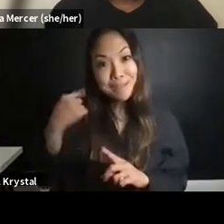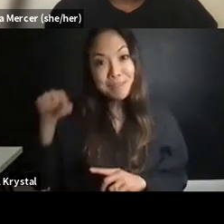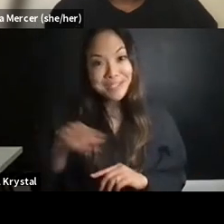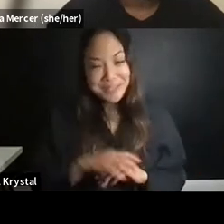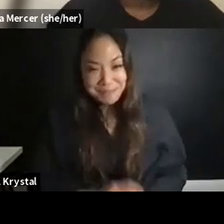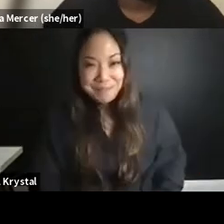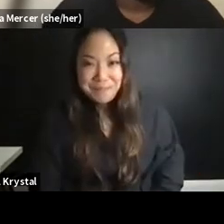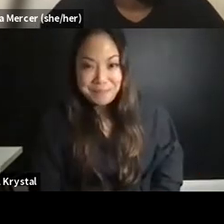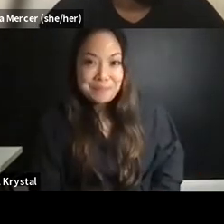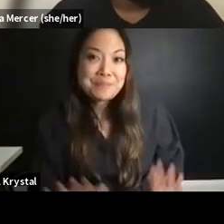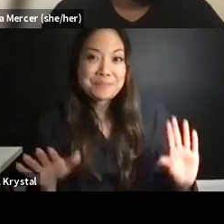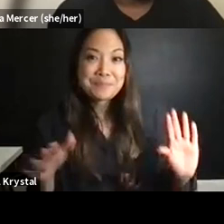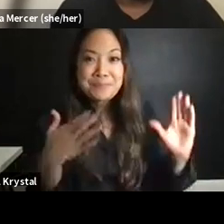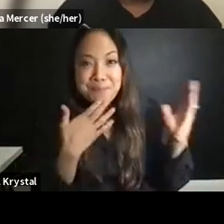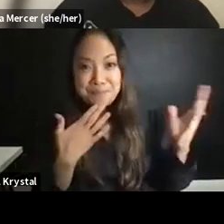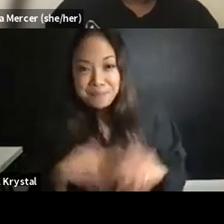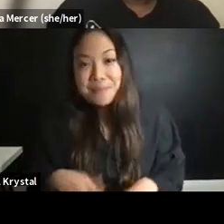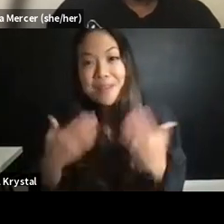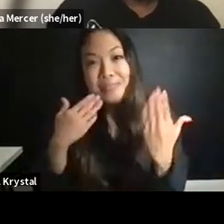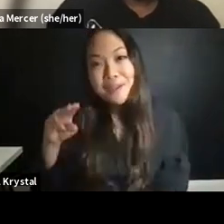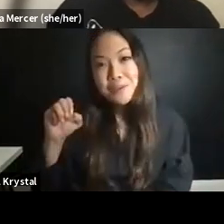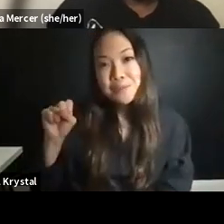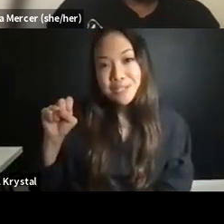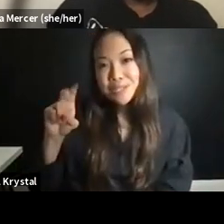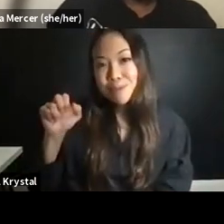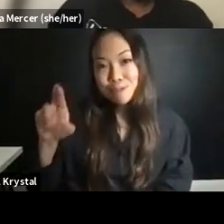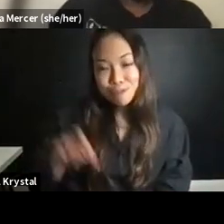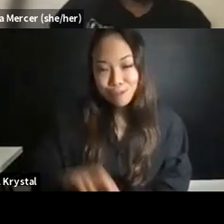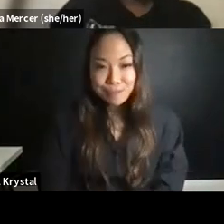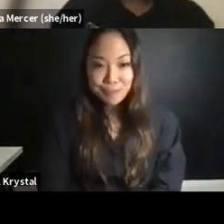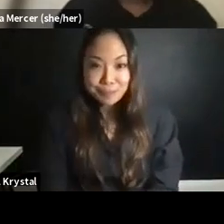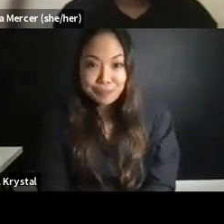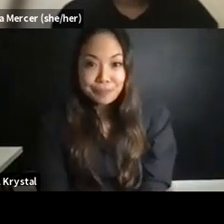thank you thank you thank you miss mercer thank you